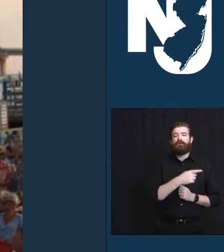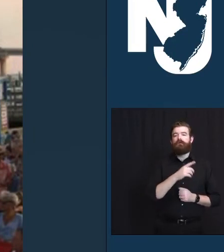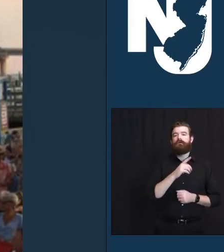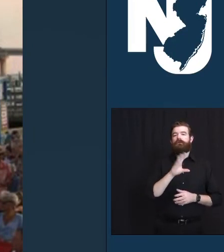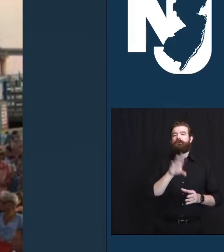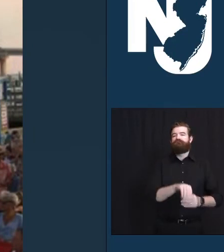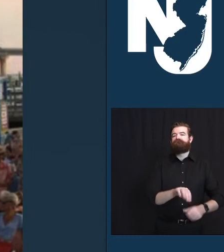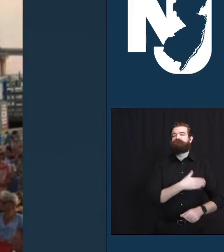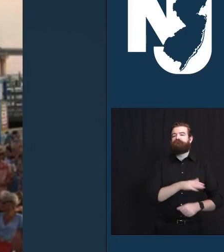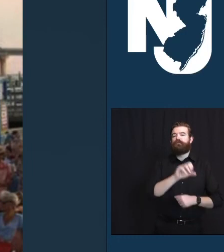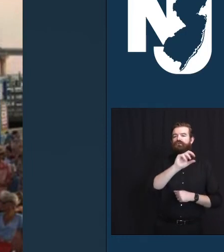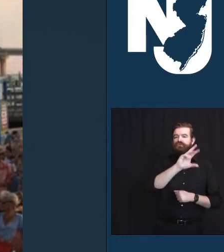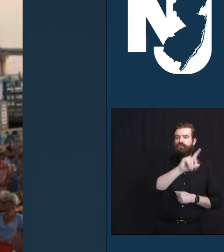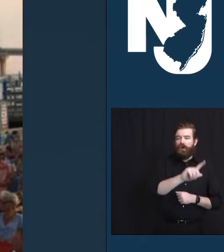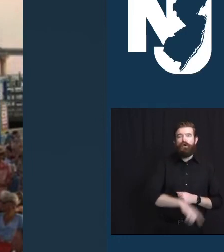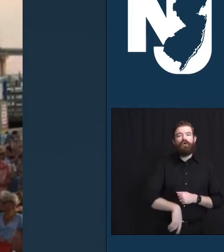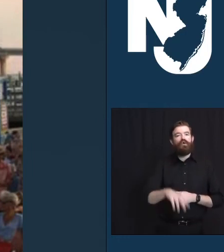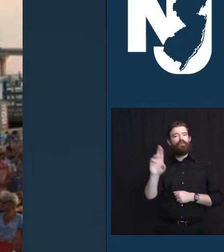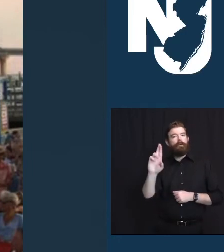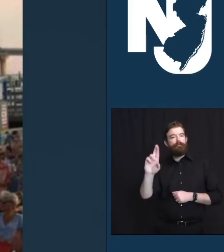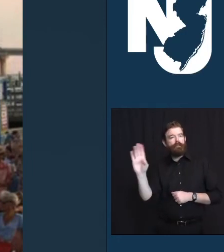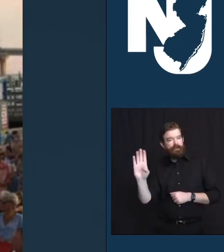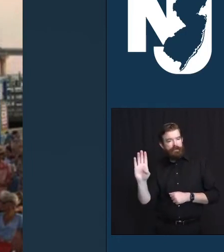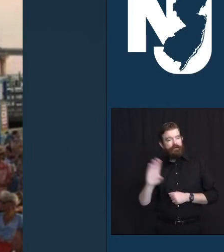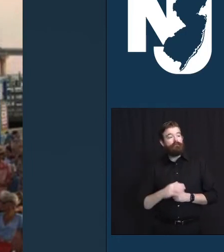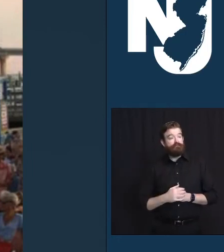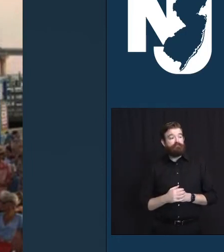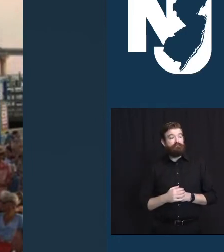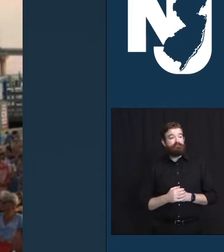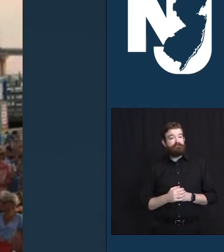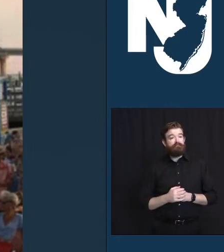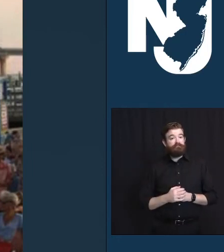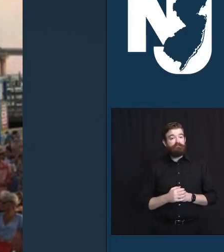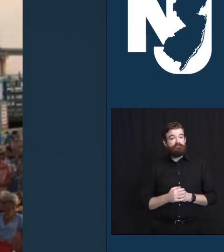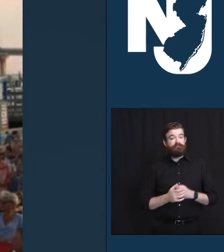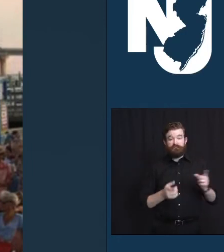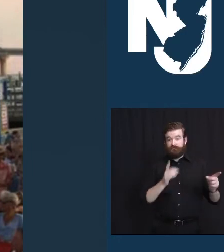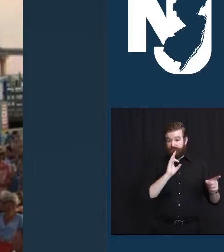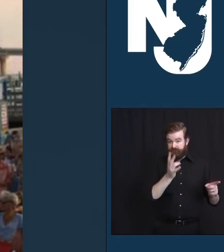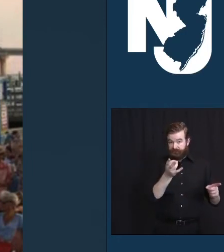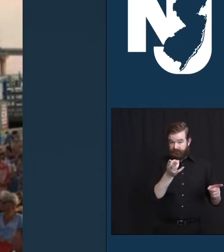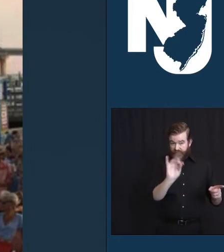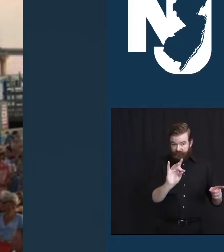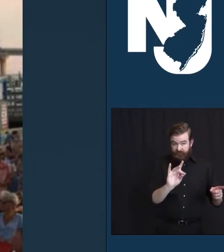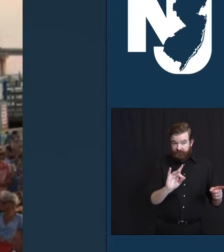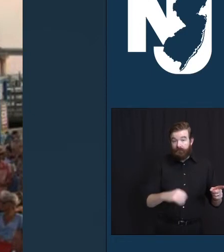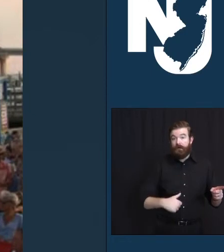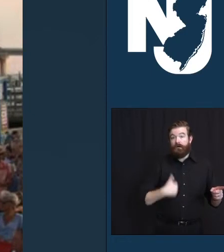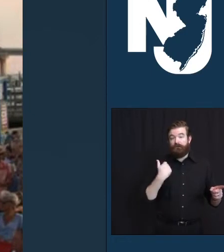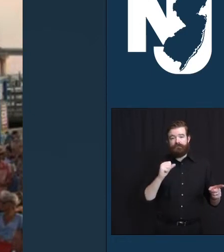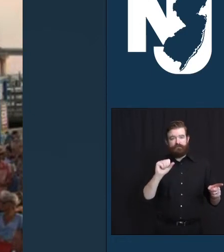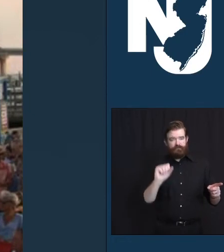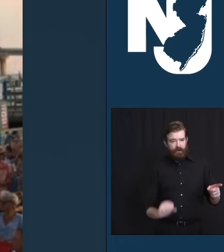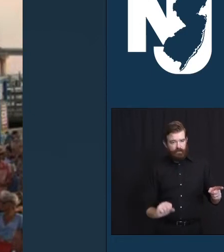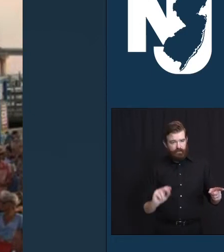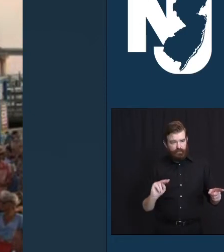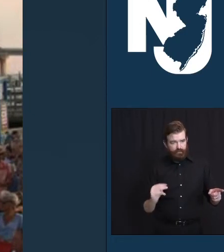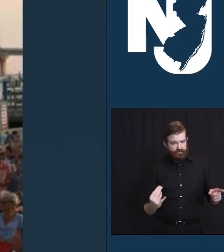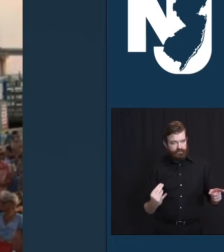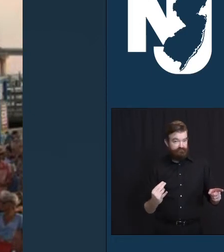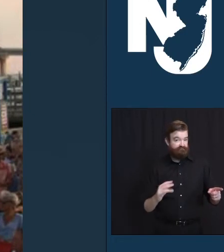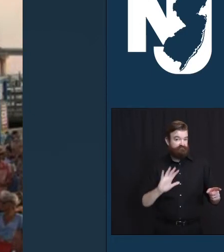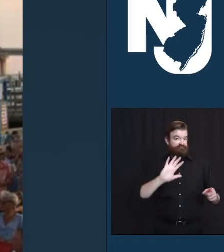Kenny Scott Jeremiah. Kenny was 78 years old and had called South Jersey home for the past 50